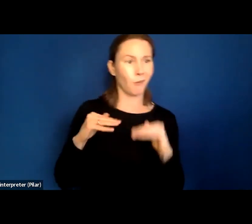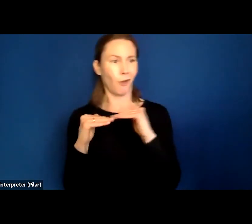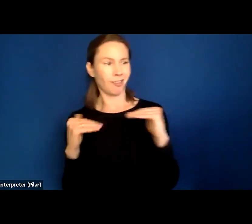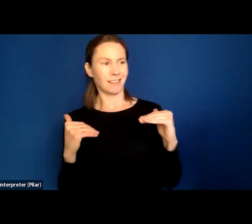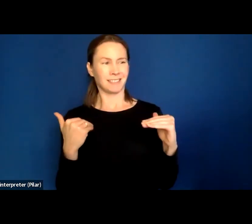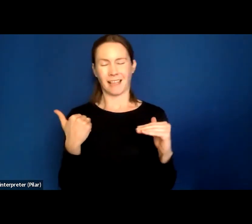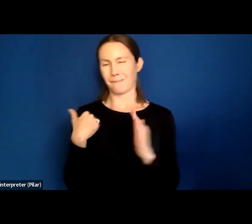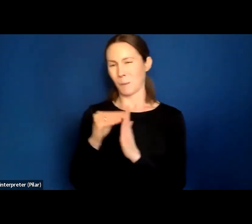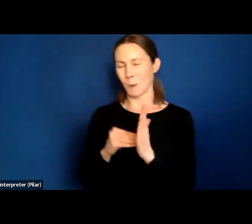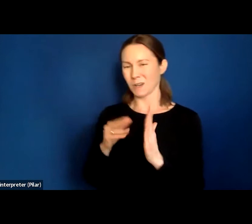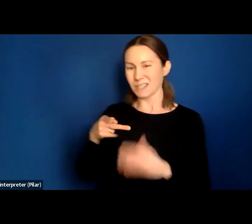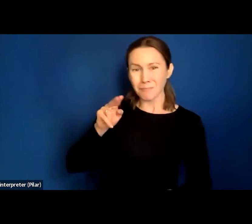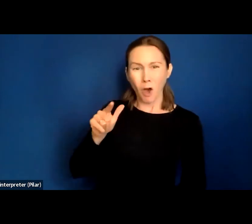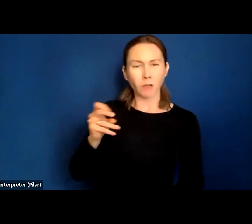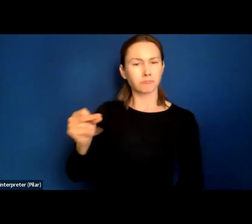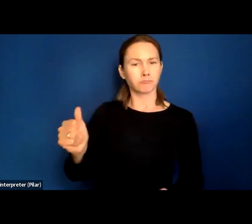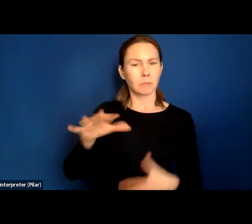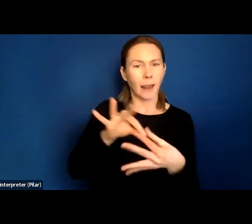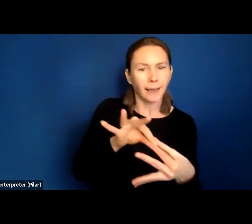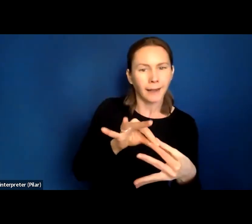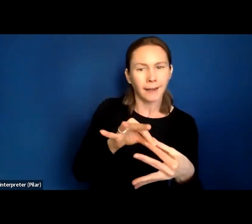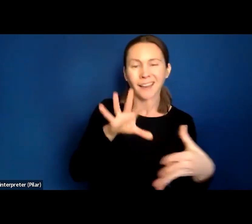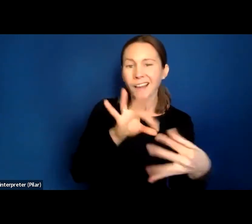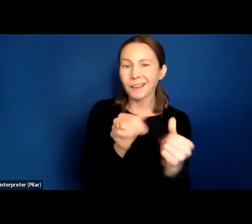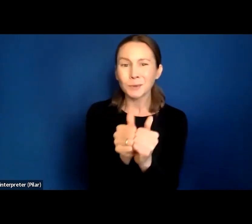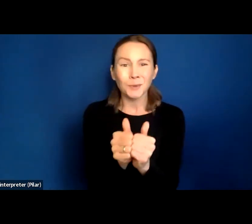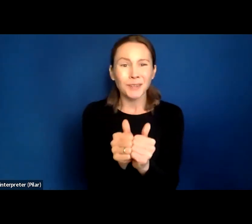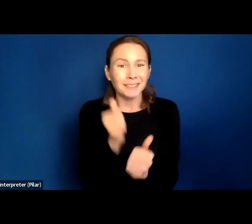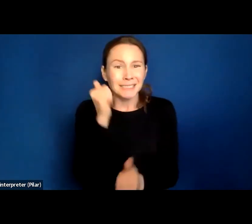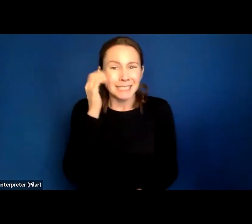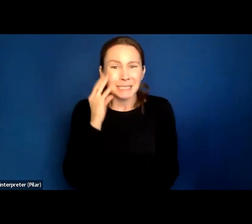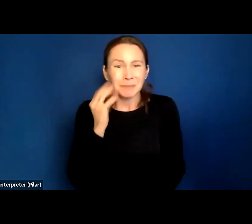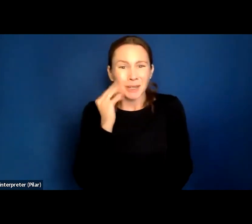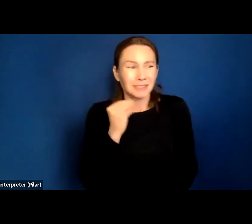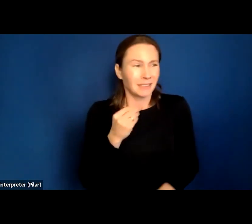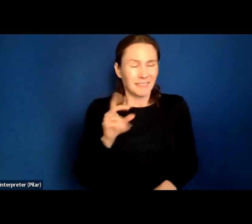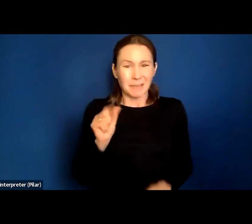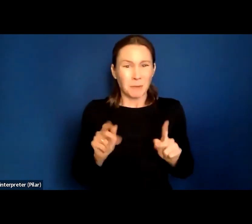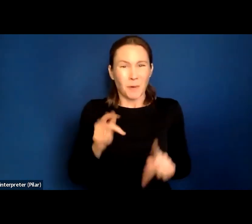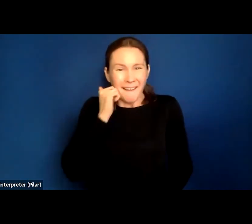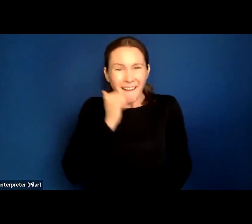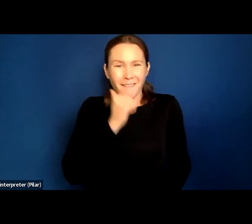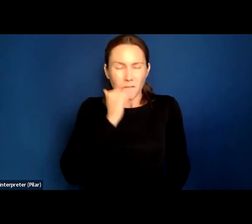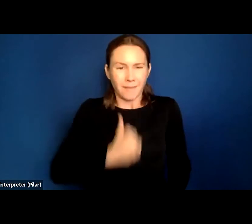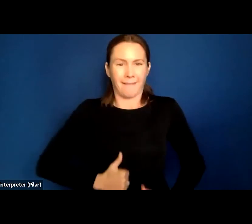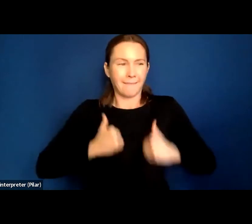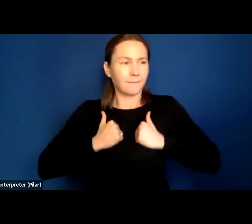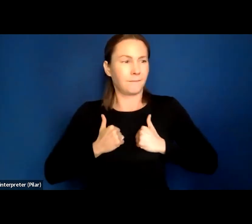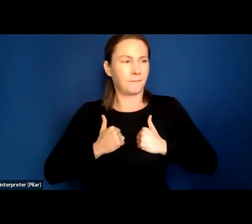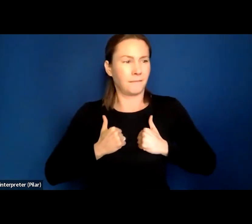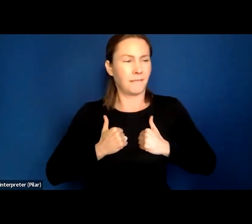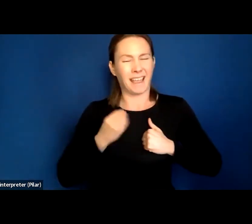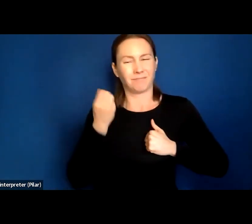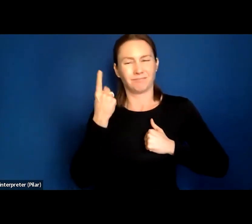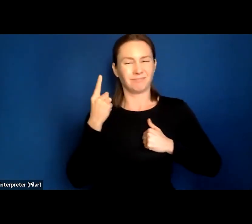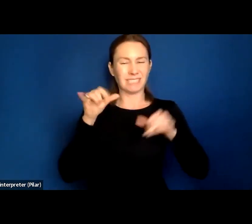of immediately connecting with everyday experiences of disabled people with the broader systems of power,